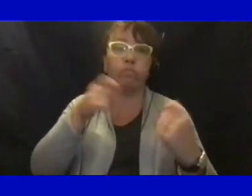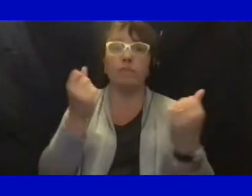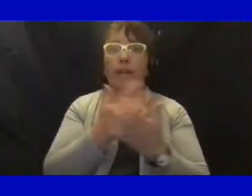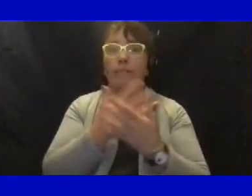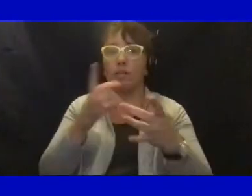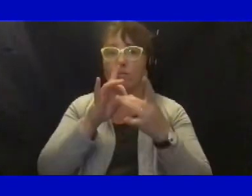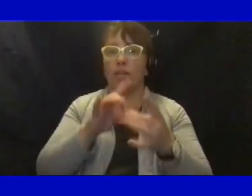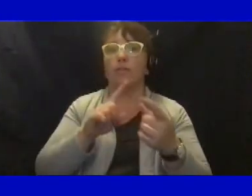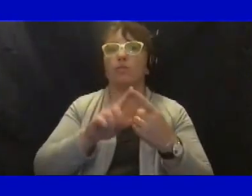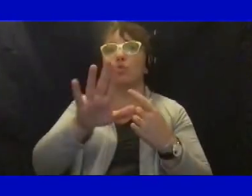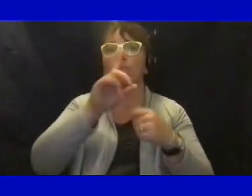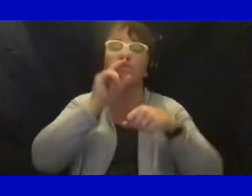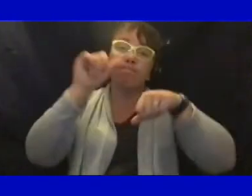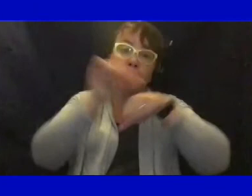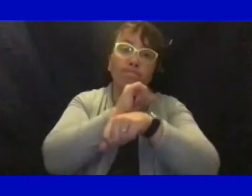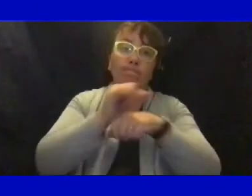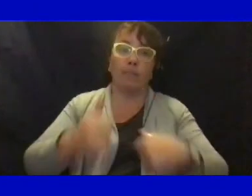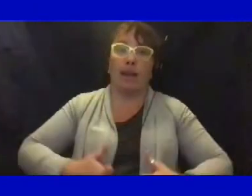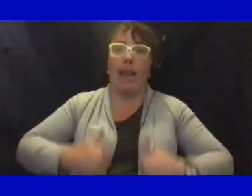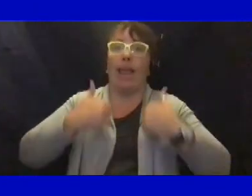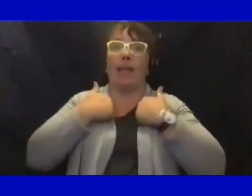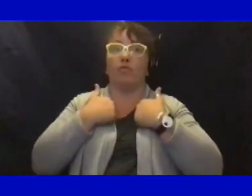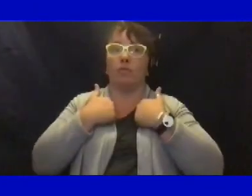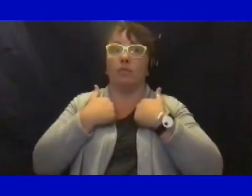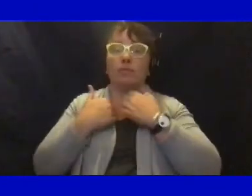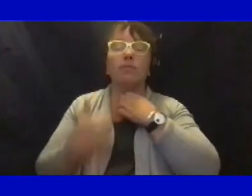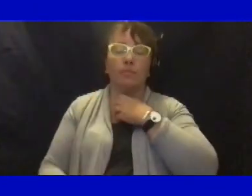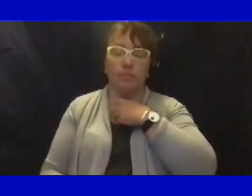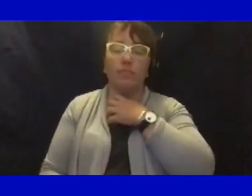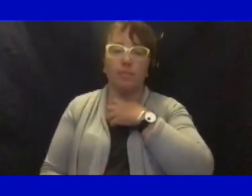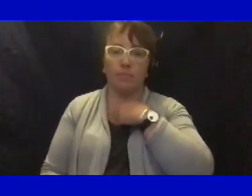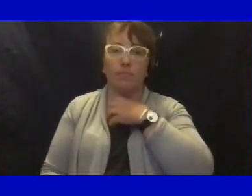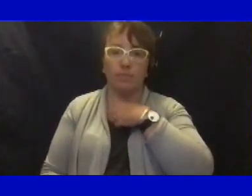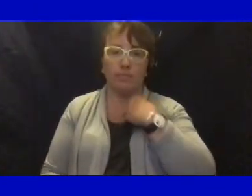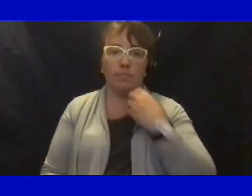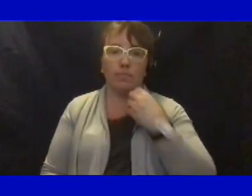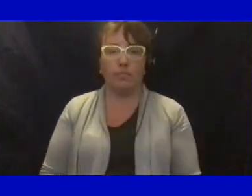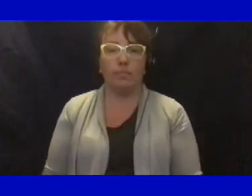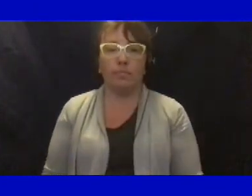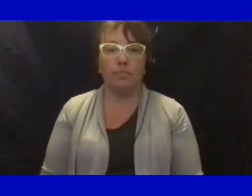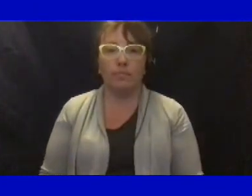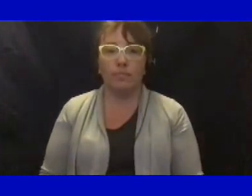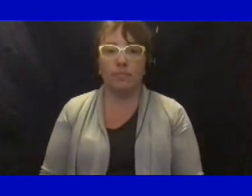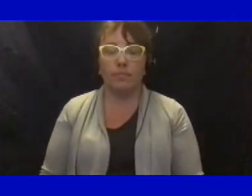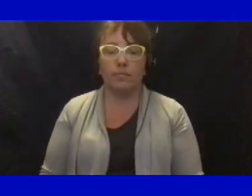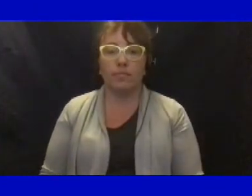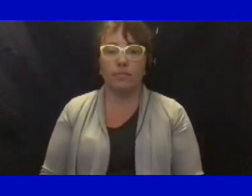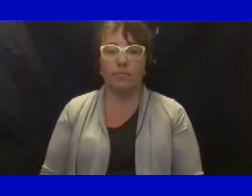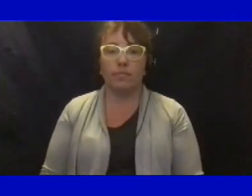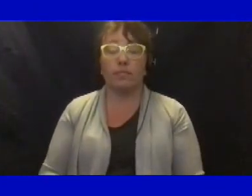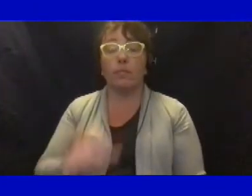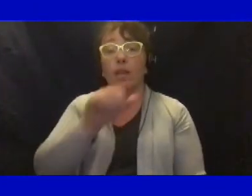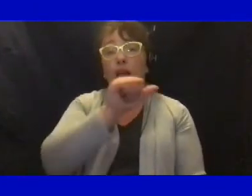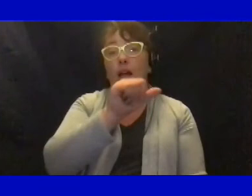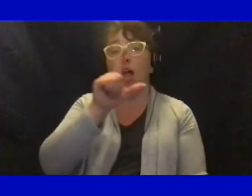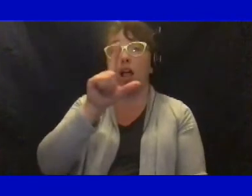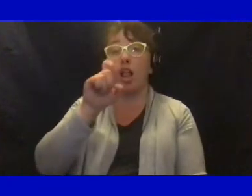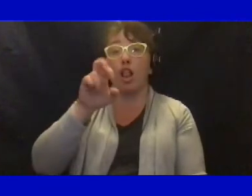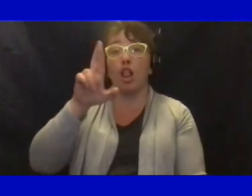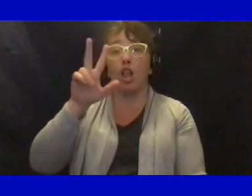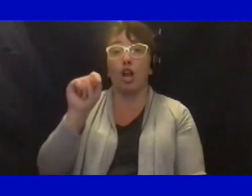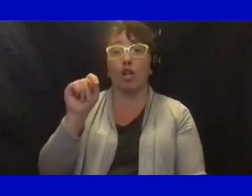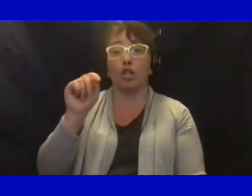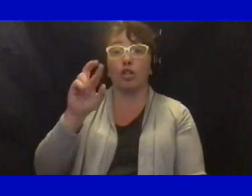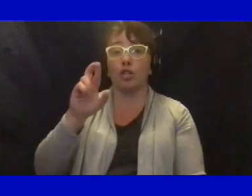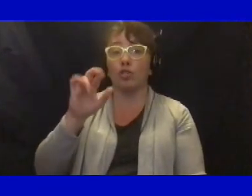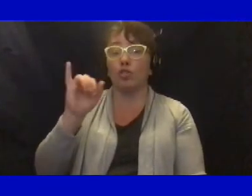that are sent to cell towers, and they blanket everybody within range of that cell tower. The Alert Rivco system allows us to target